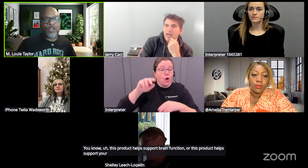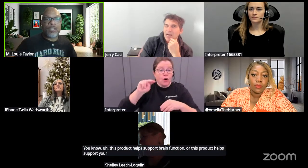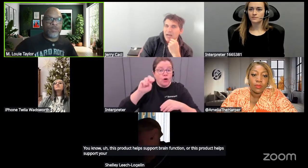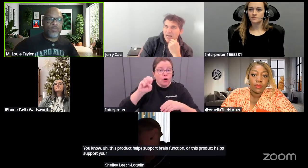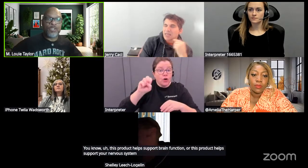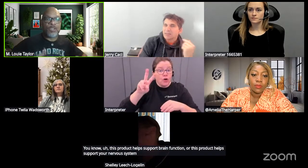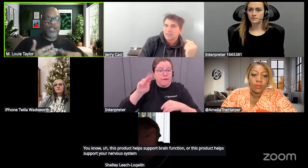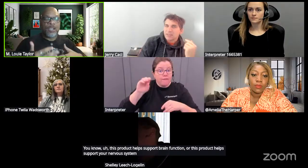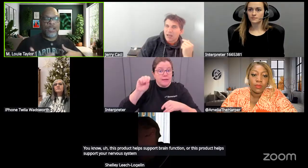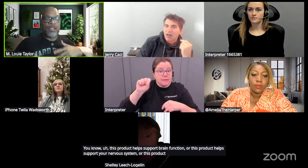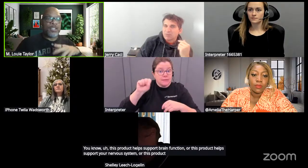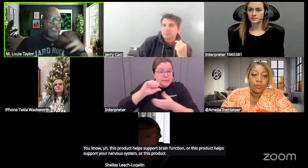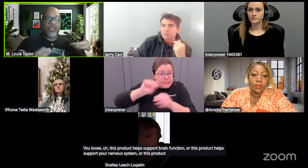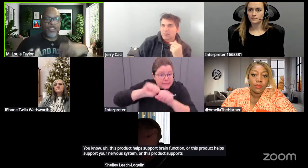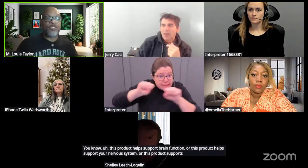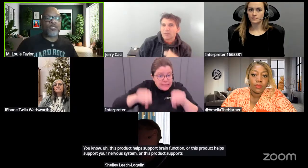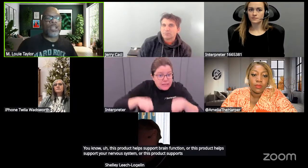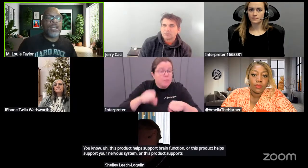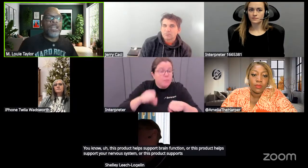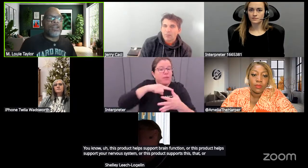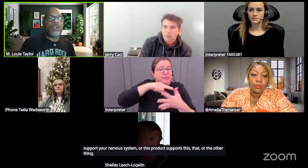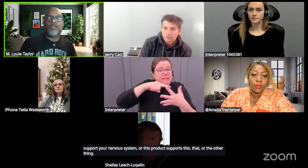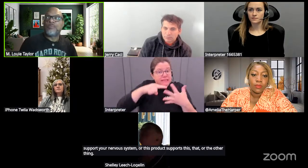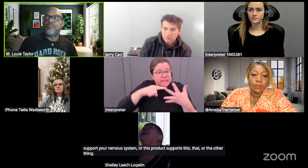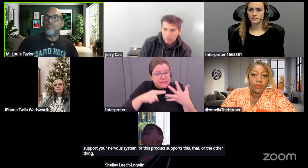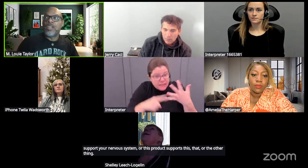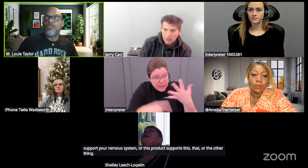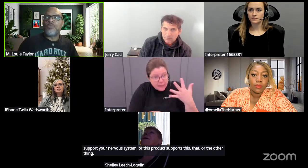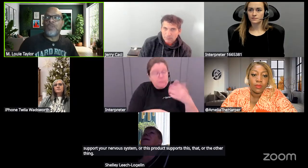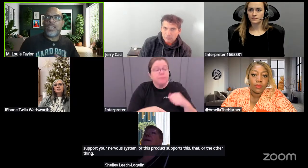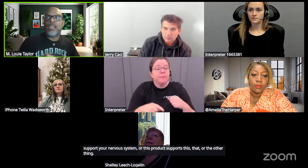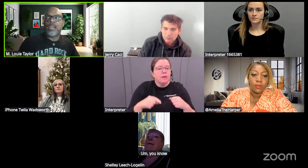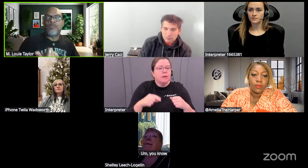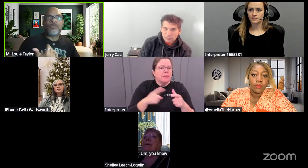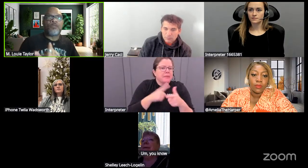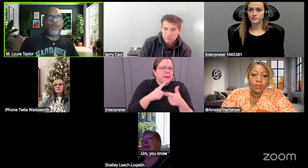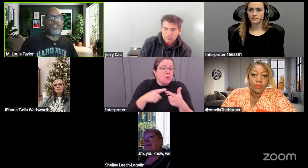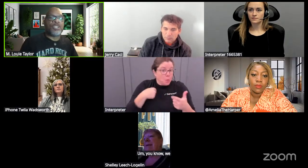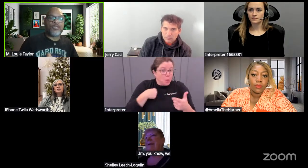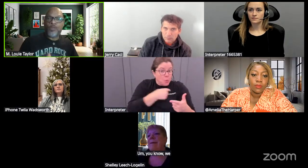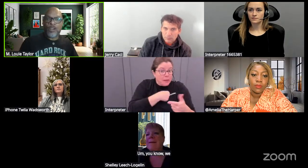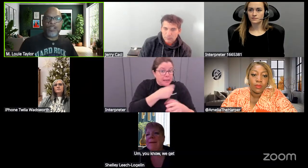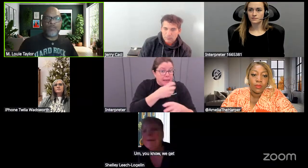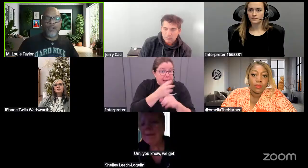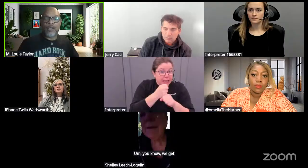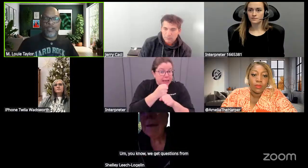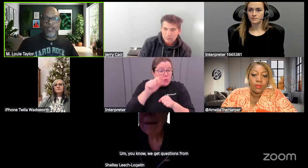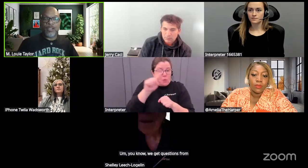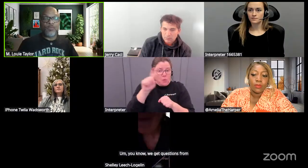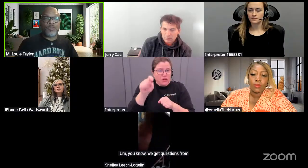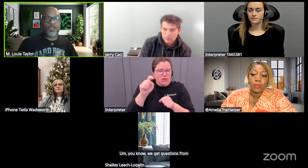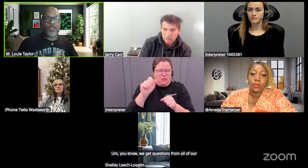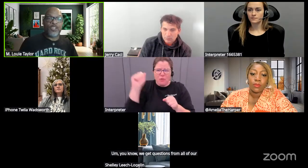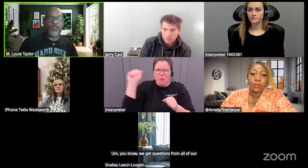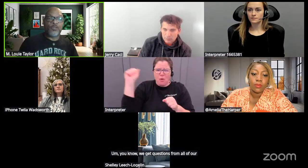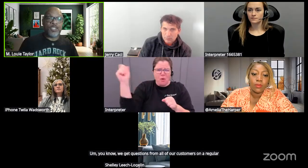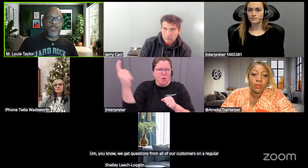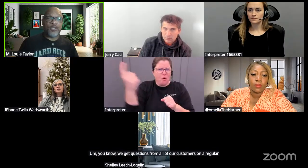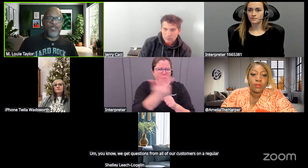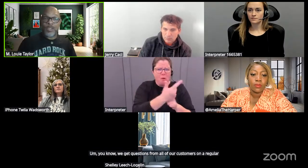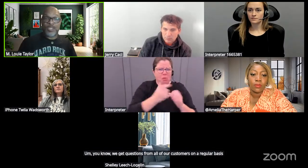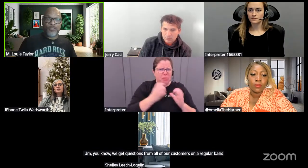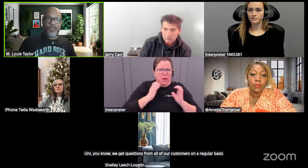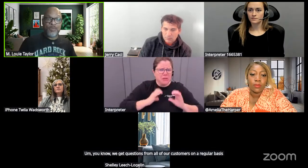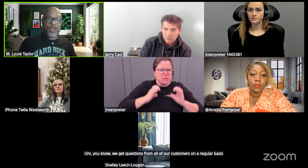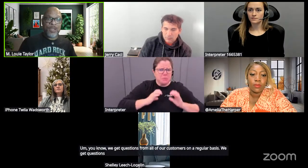this product supports this, that, or the other thing. We get questions from all of our customers on a regular basis. We get